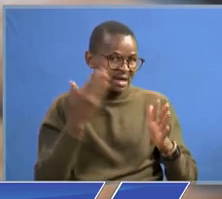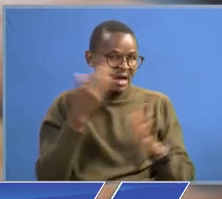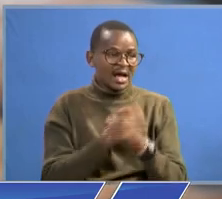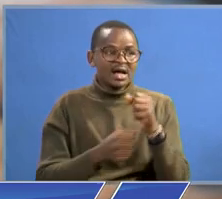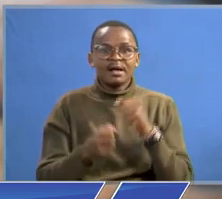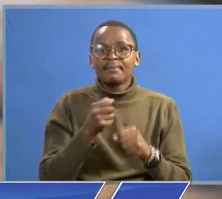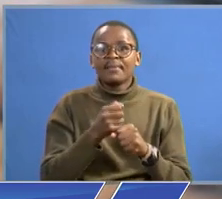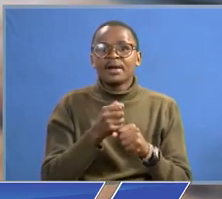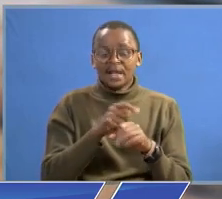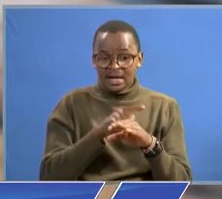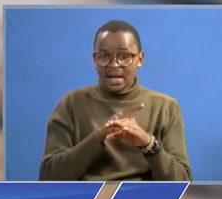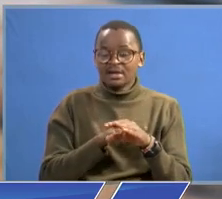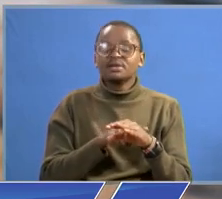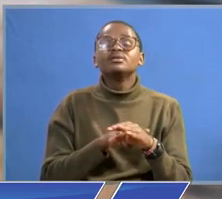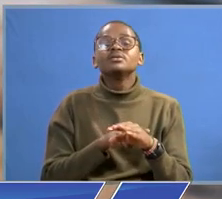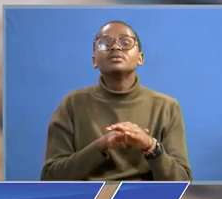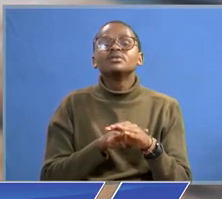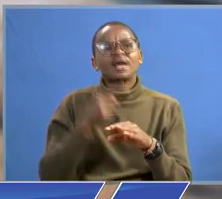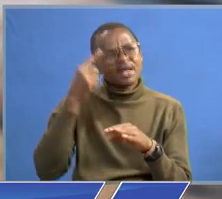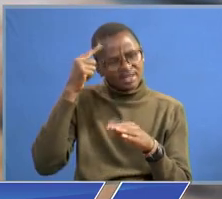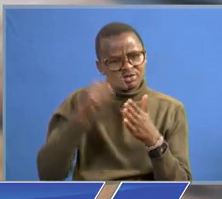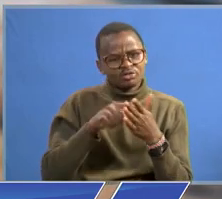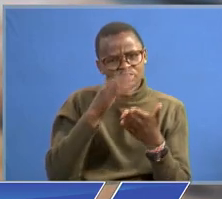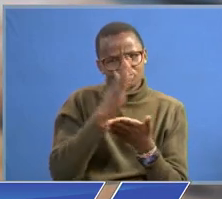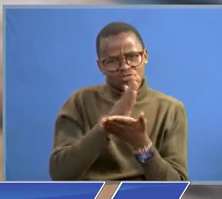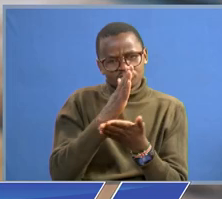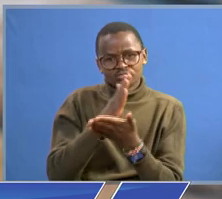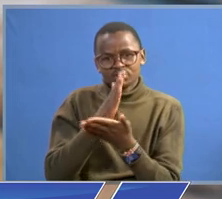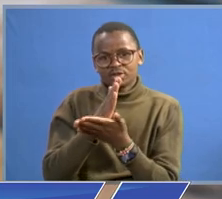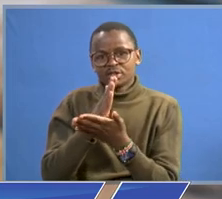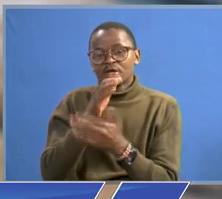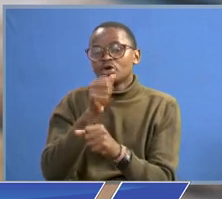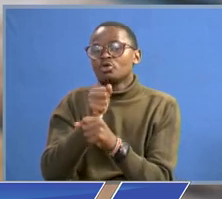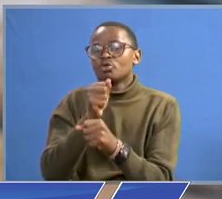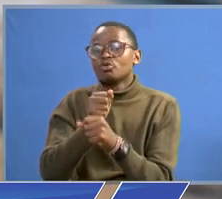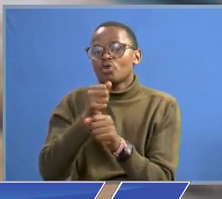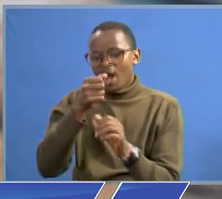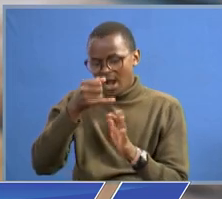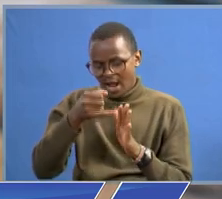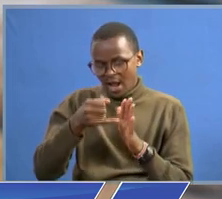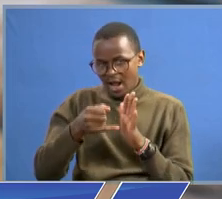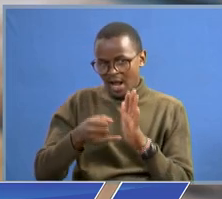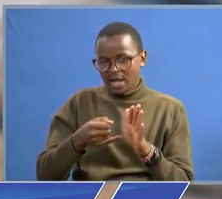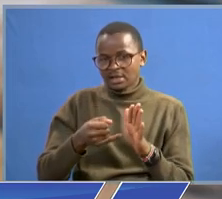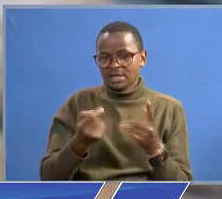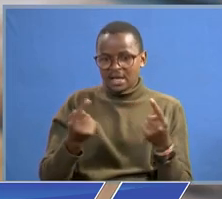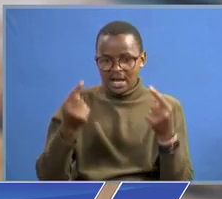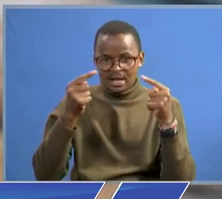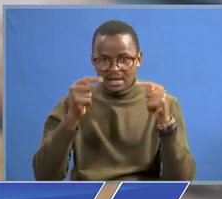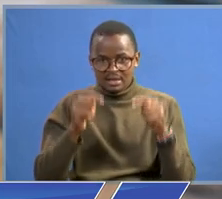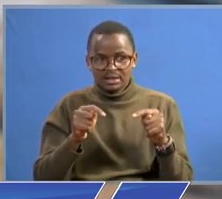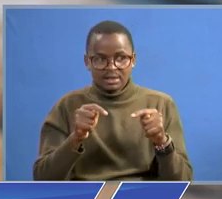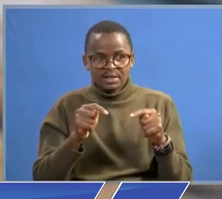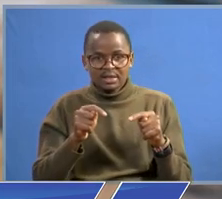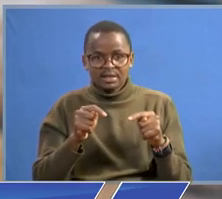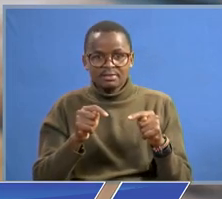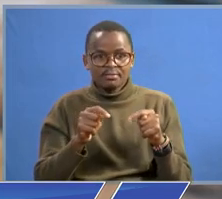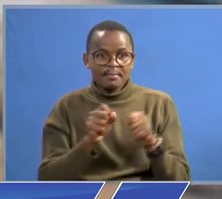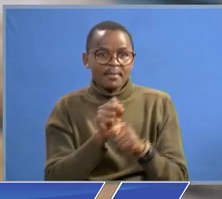That's when I noted that I can actually do art. And come